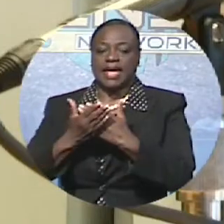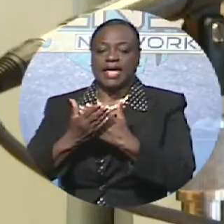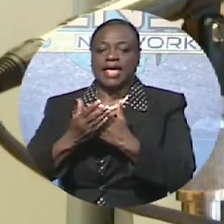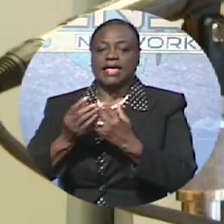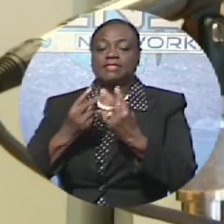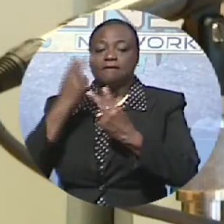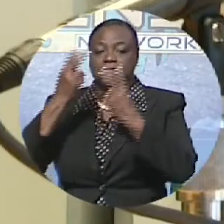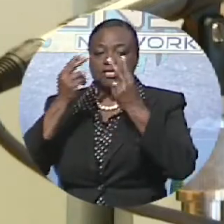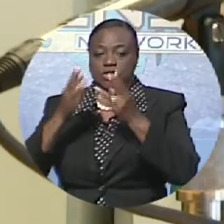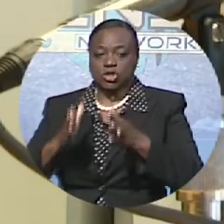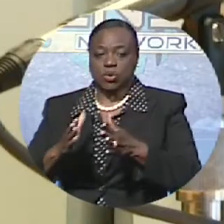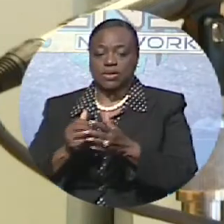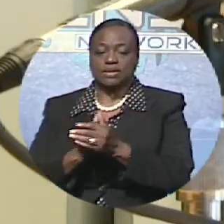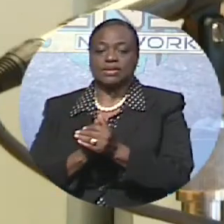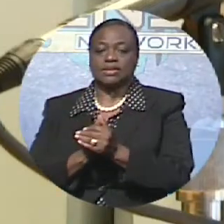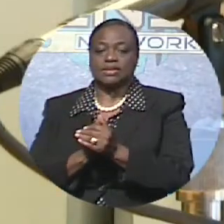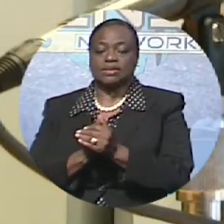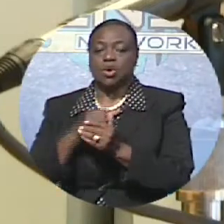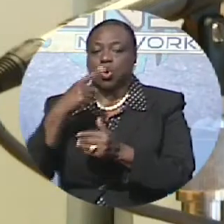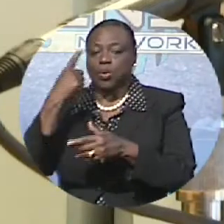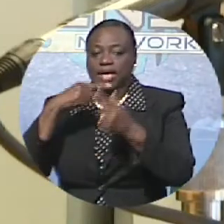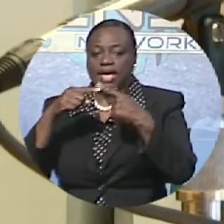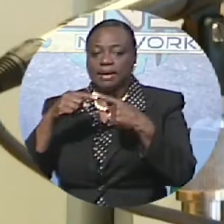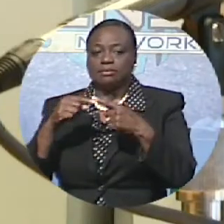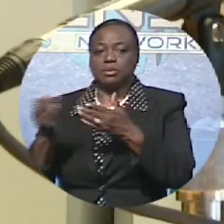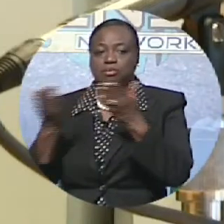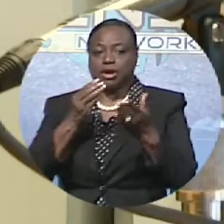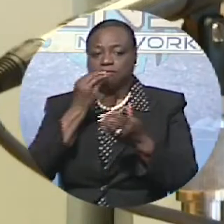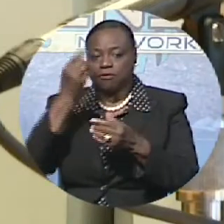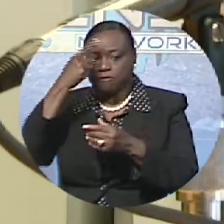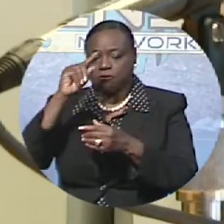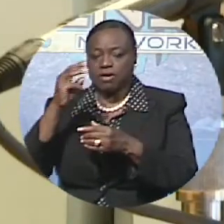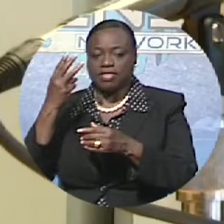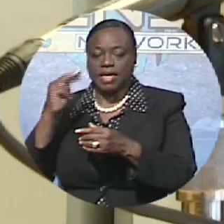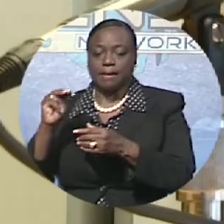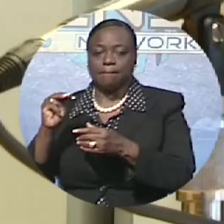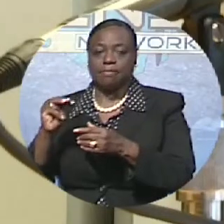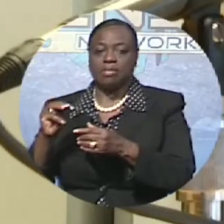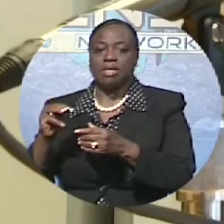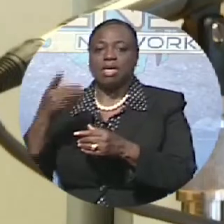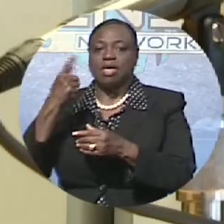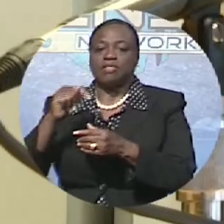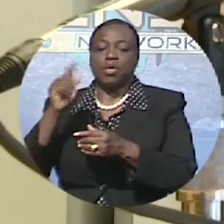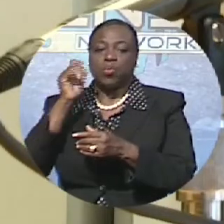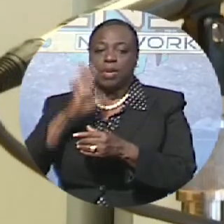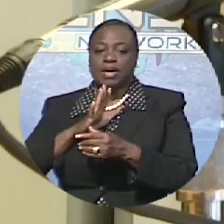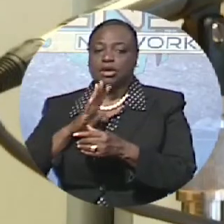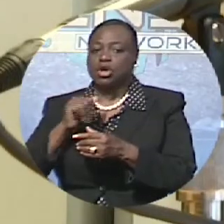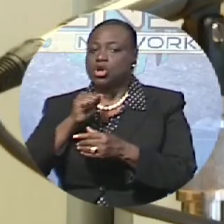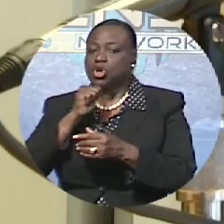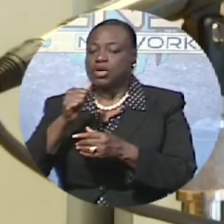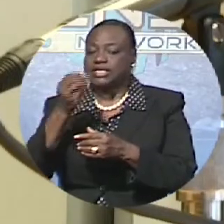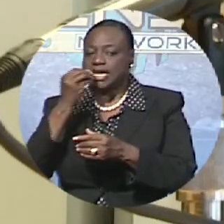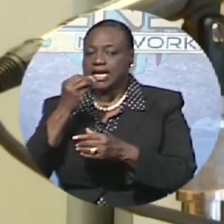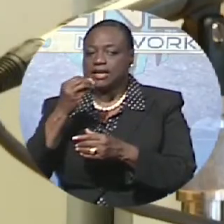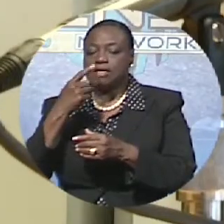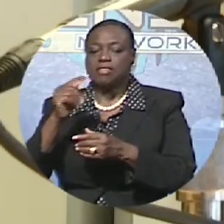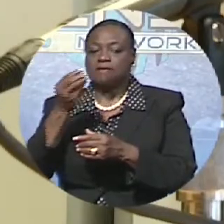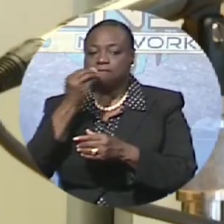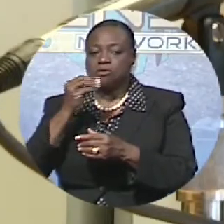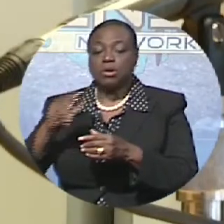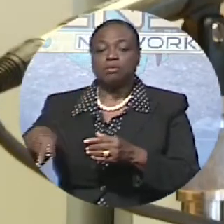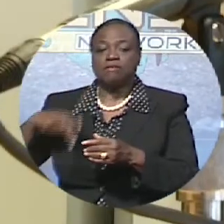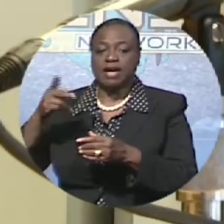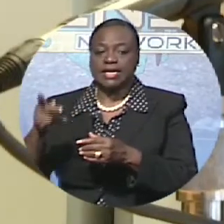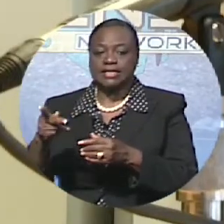and Thursdays from 10 a.m. to 12 noon. Therefore, while the women have not been eating the food provided, they are,